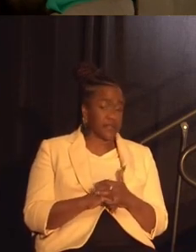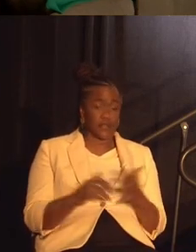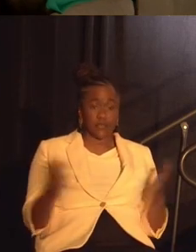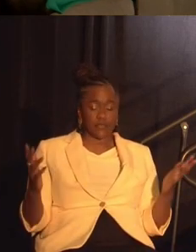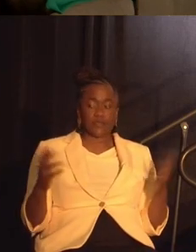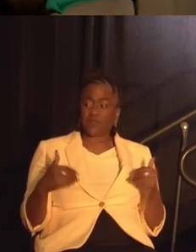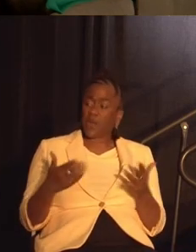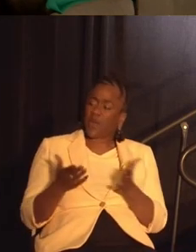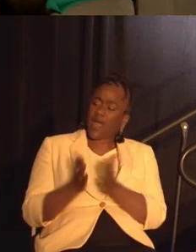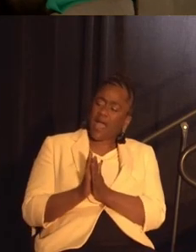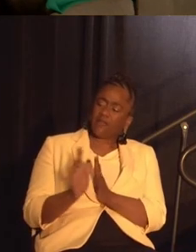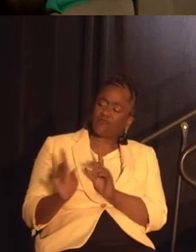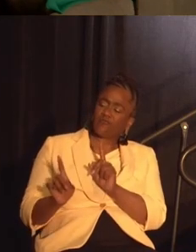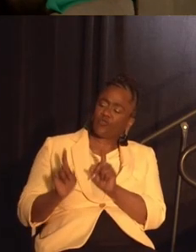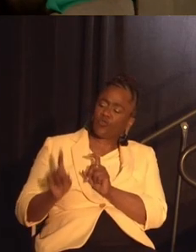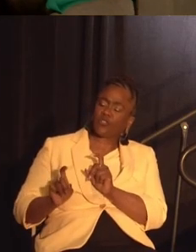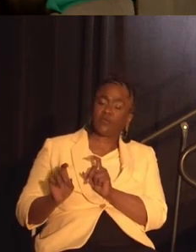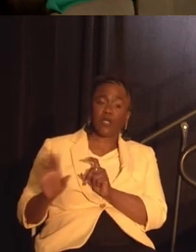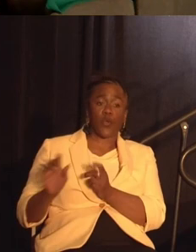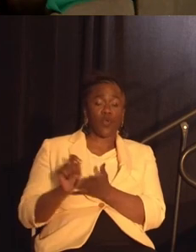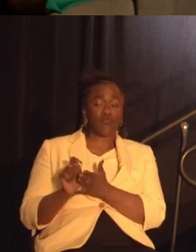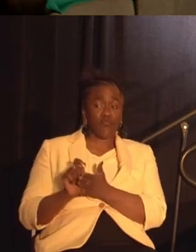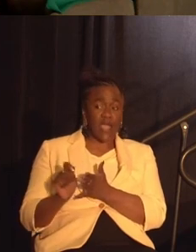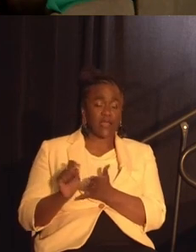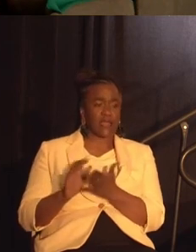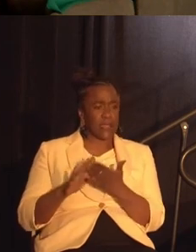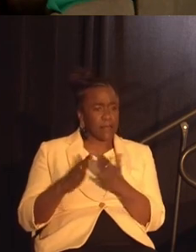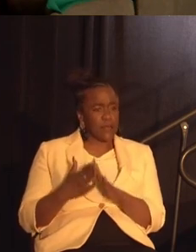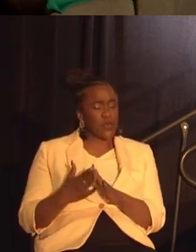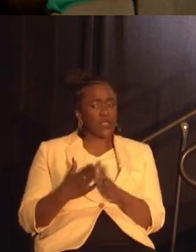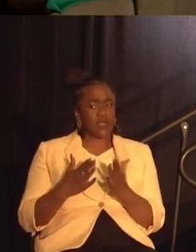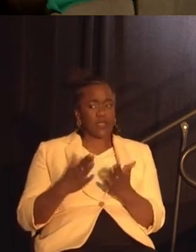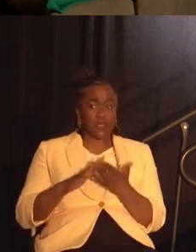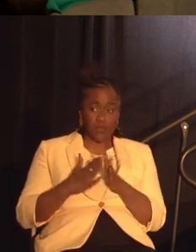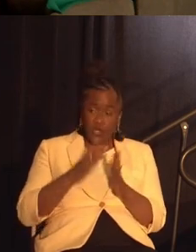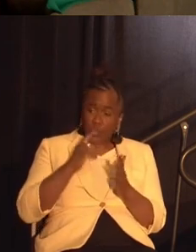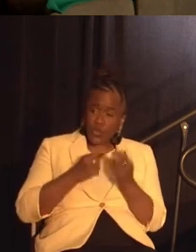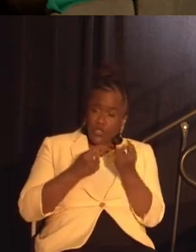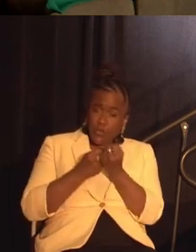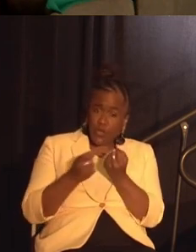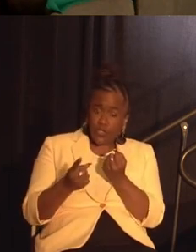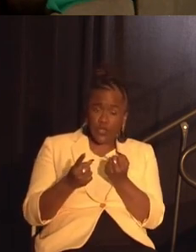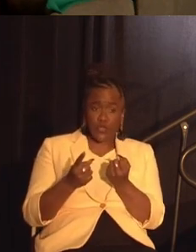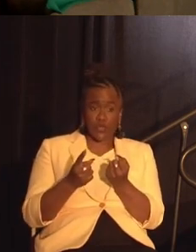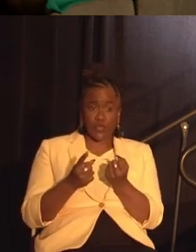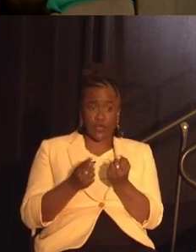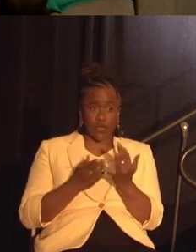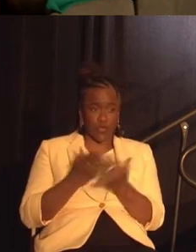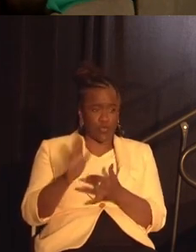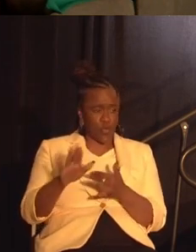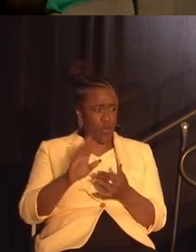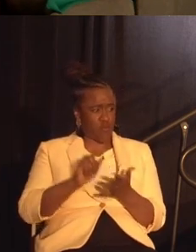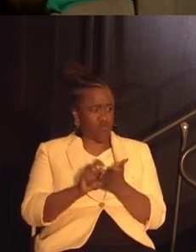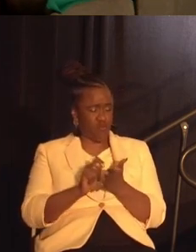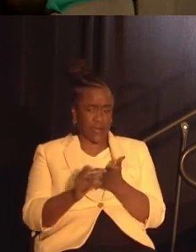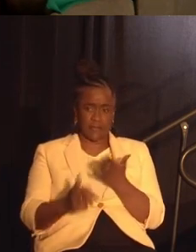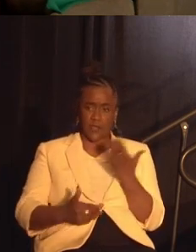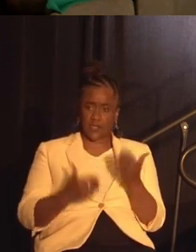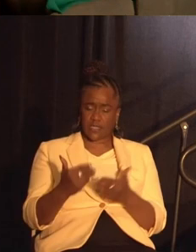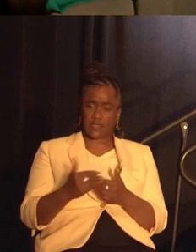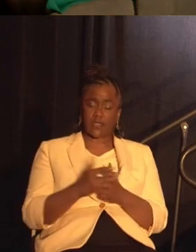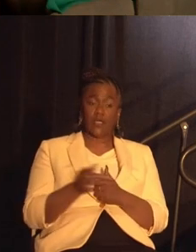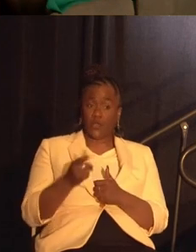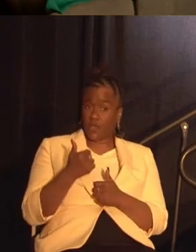I want to ask a few questions about your writing community or the community that supports you and has supported you through your writing process. Do